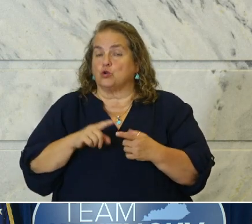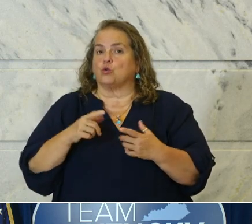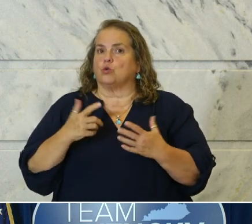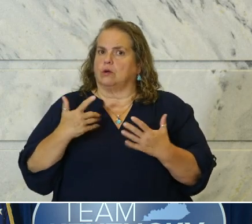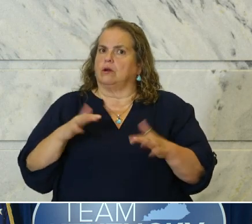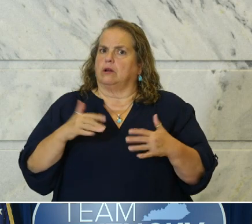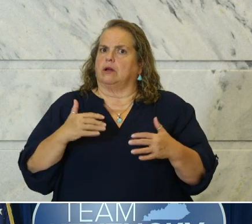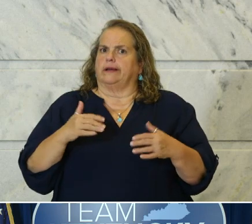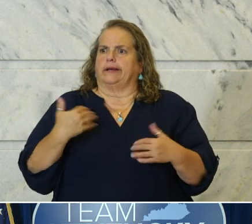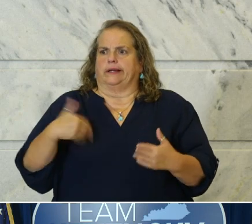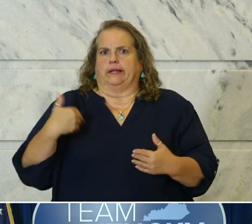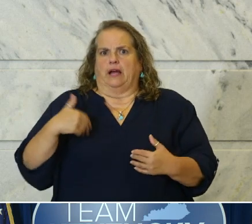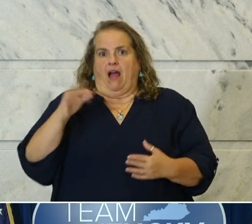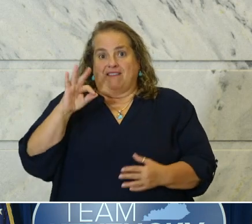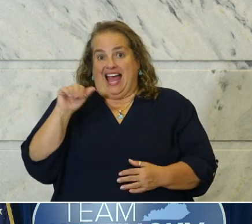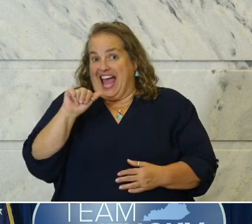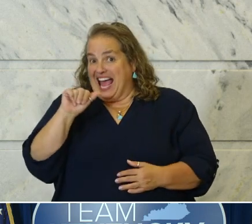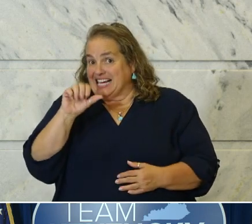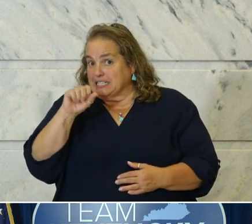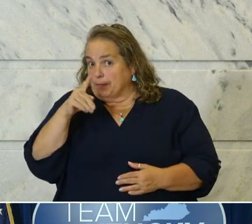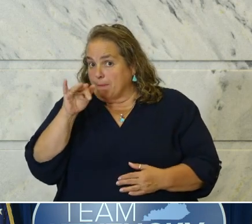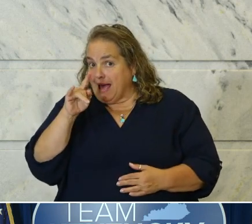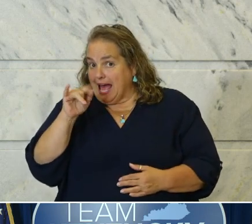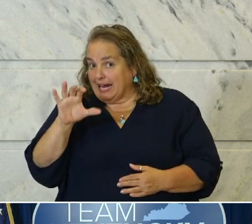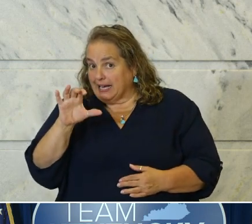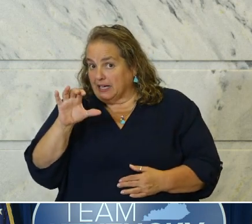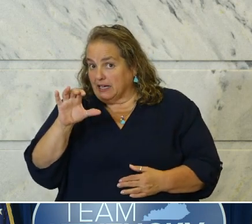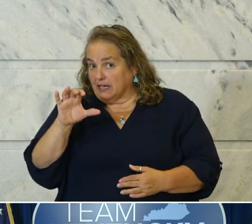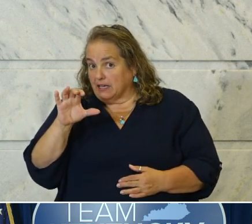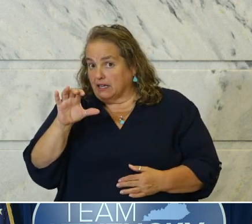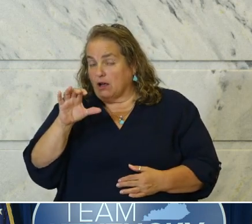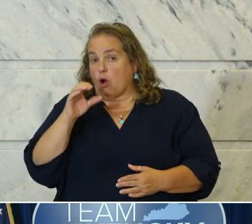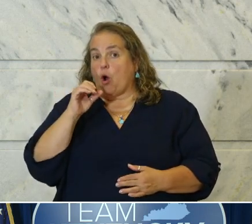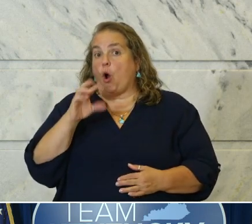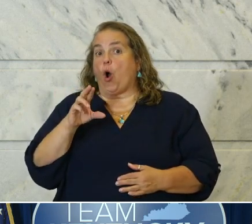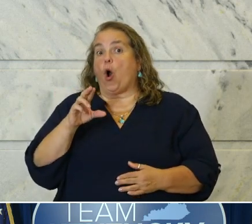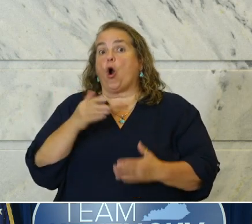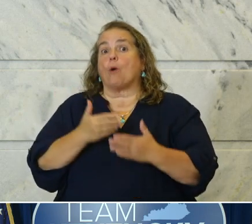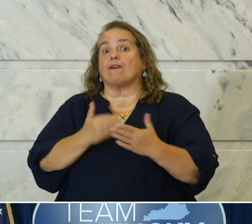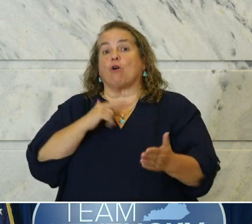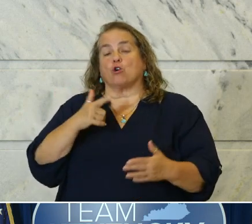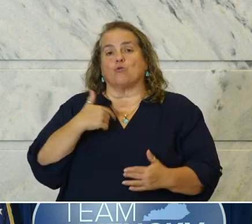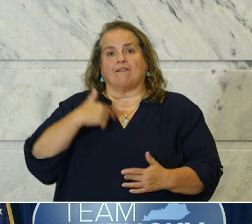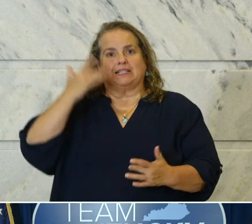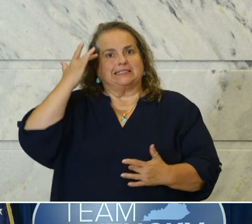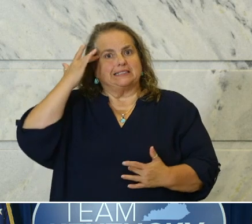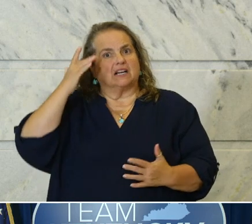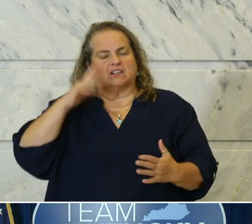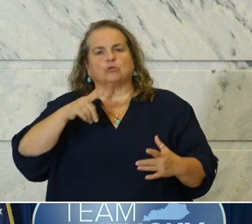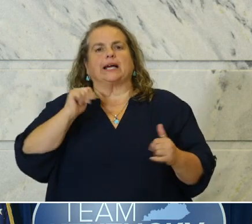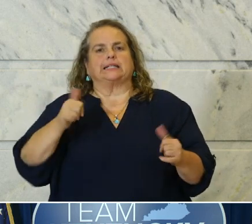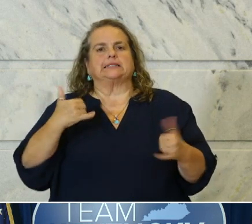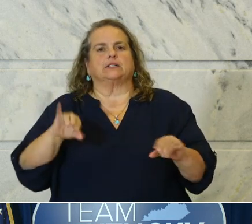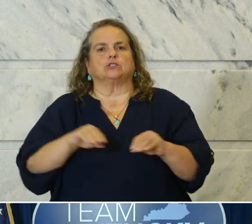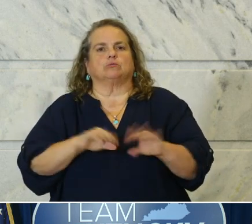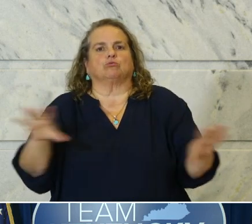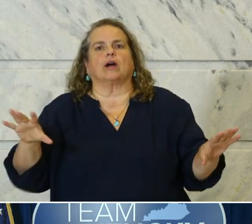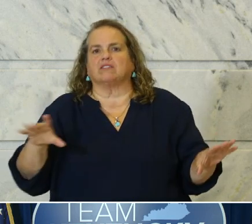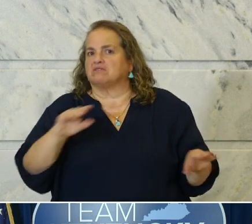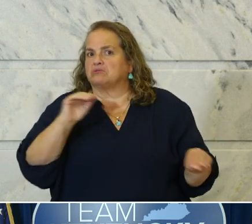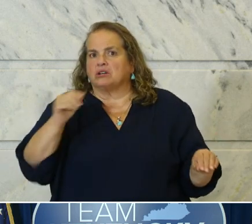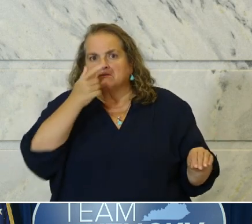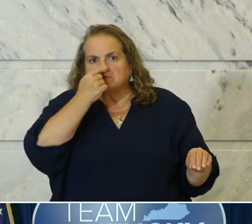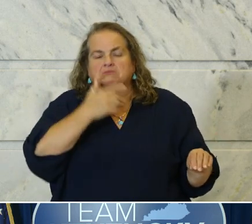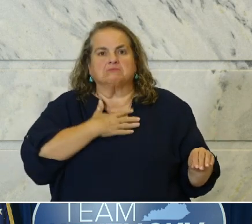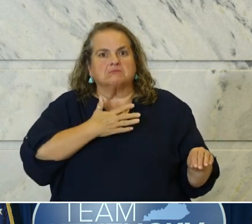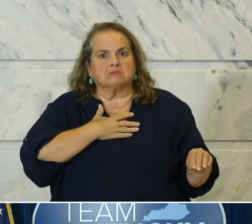and pre-symptomatic transmission, that you can be asymptomatic or before you have symptoms and still spread the virus, that the